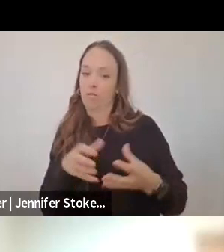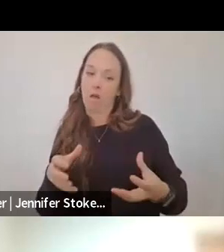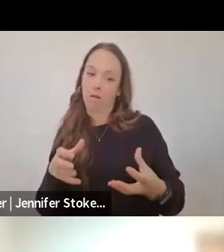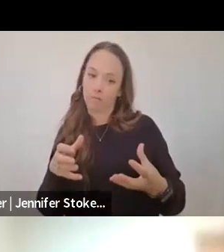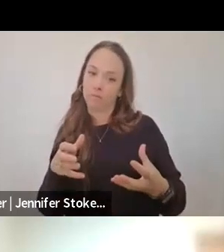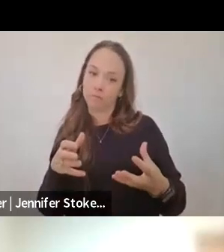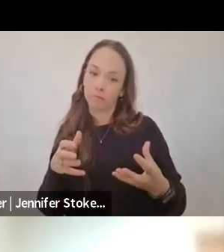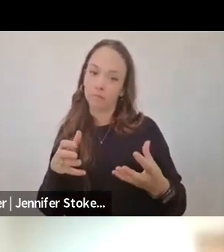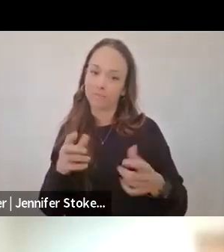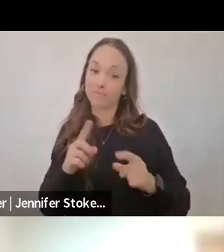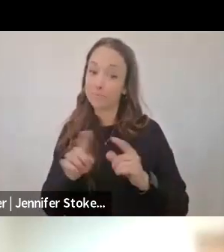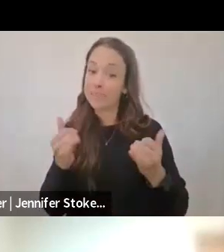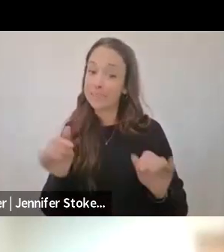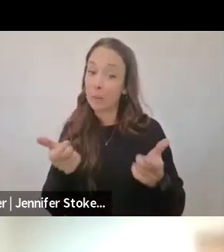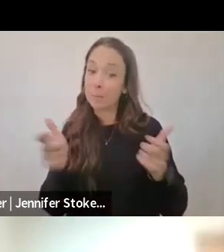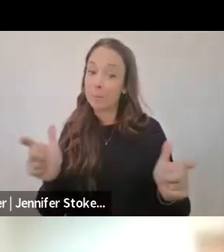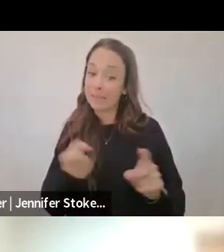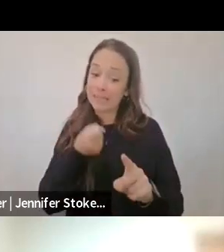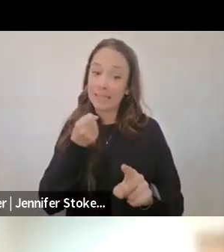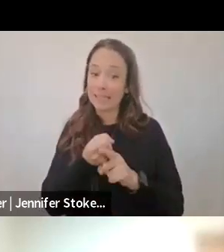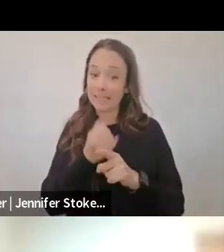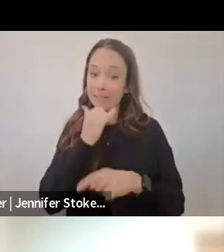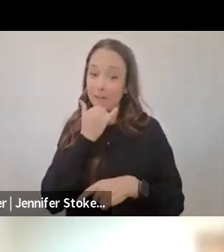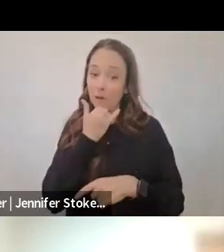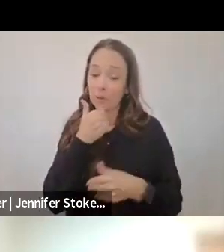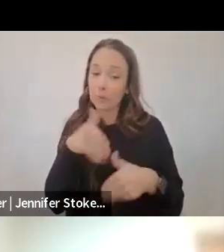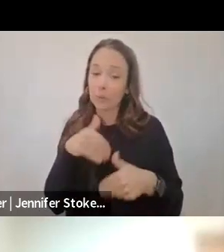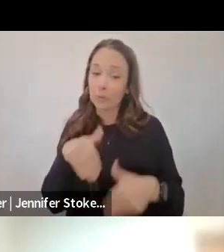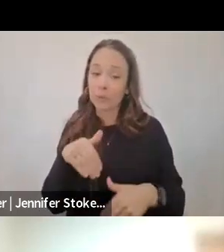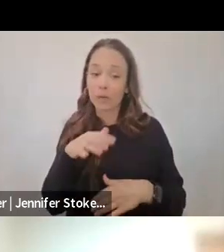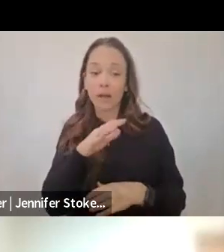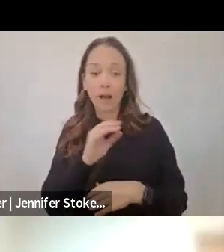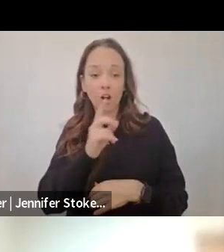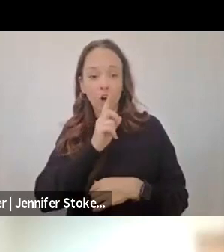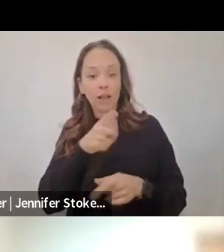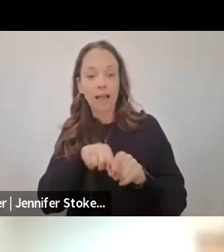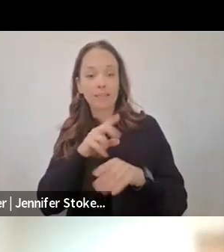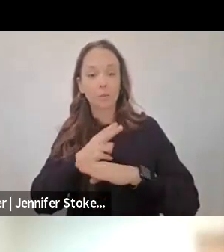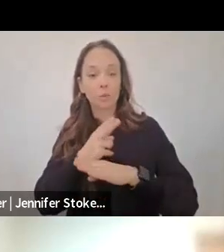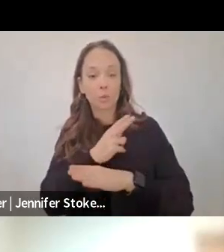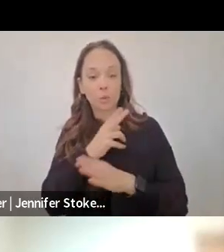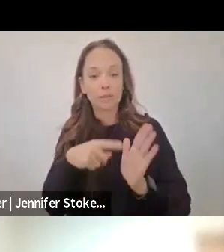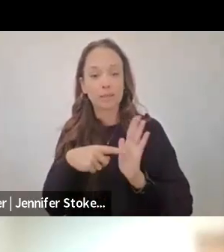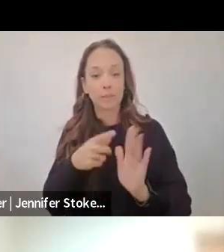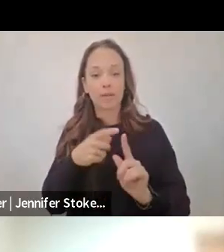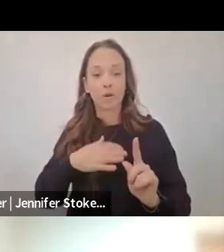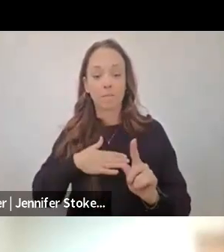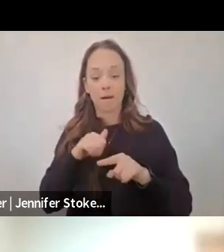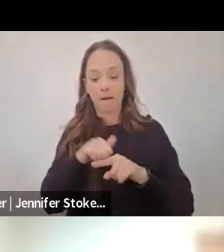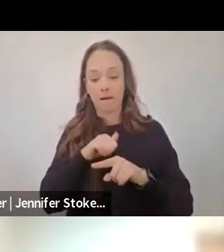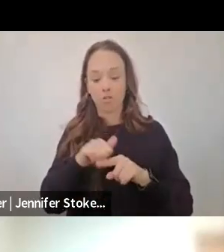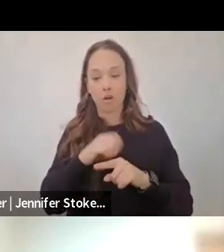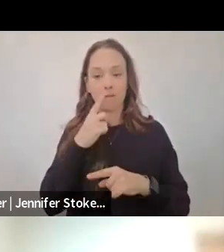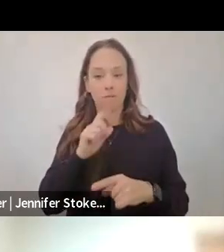they still make big errors that could get you into a lot of trouble. And really, as I use the examples in my trainings for